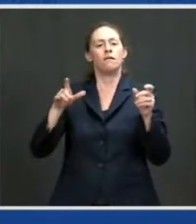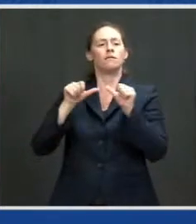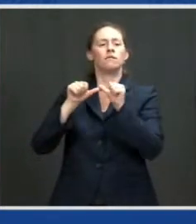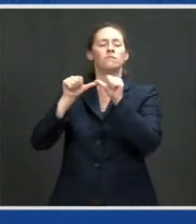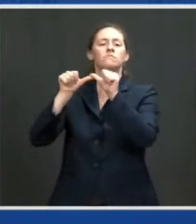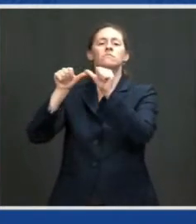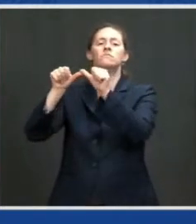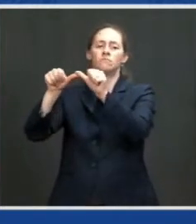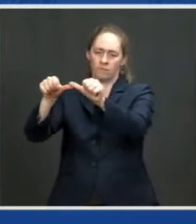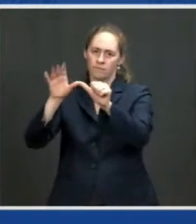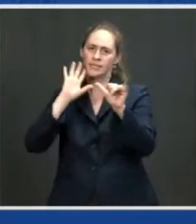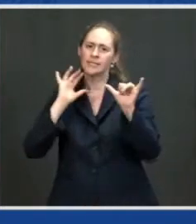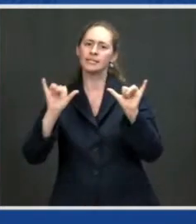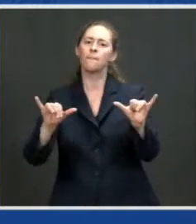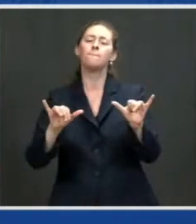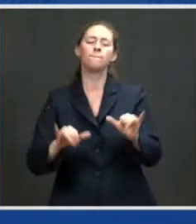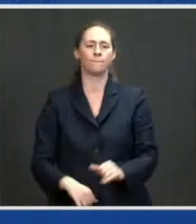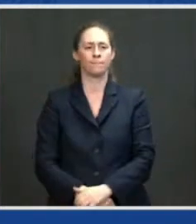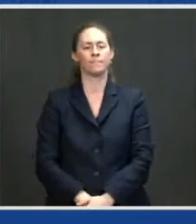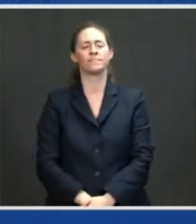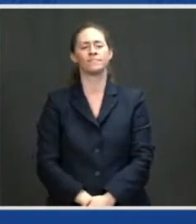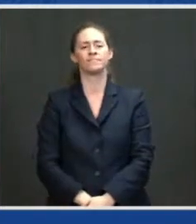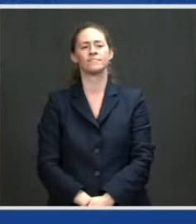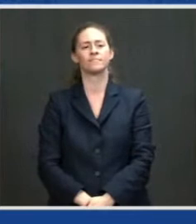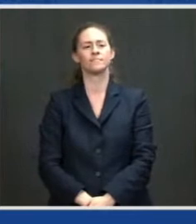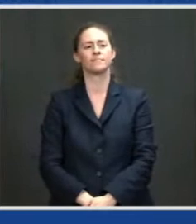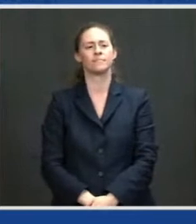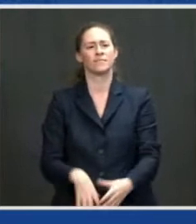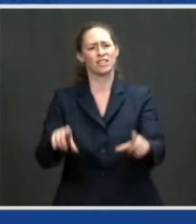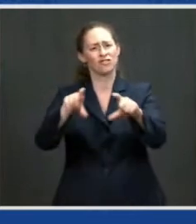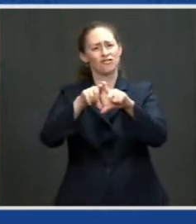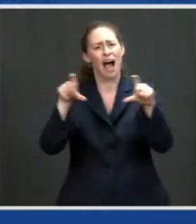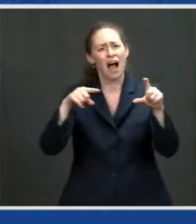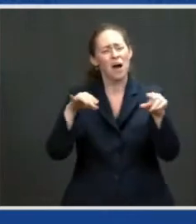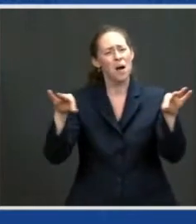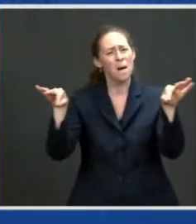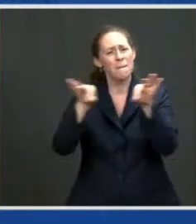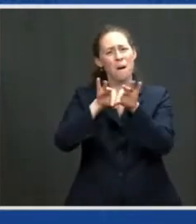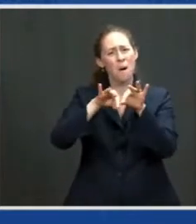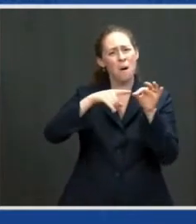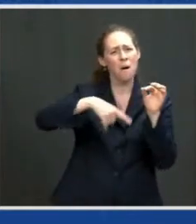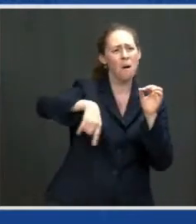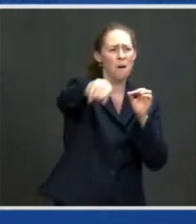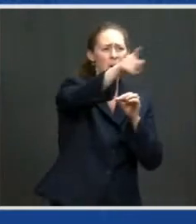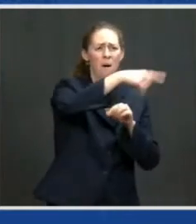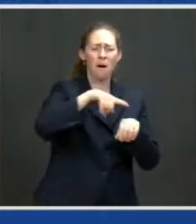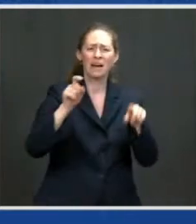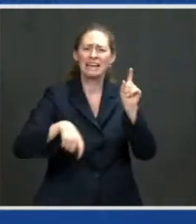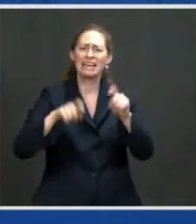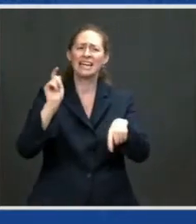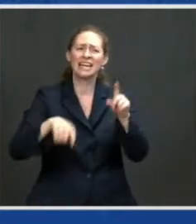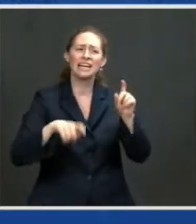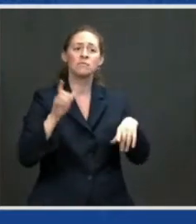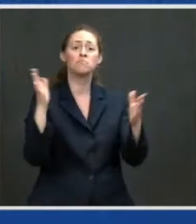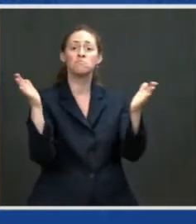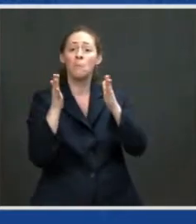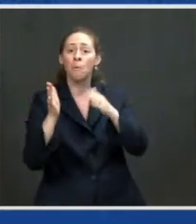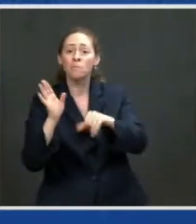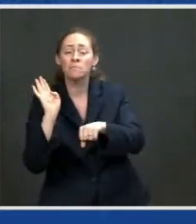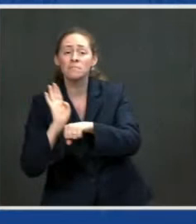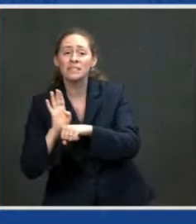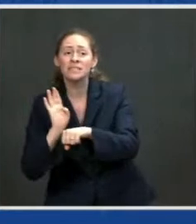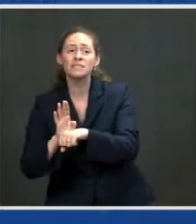long, long way. Those checks matter. Small businesses and restaurants were getting